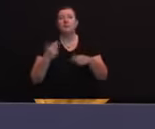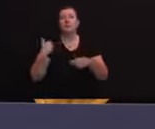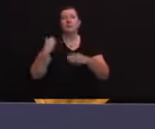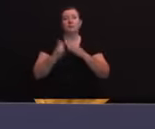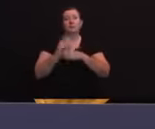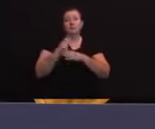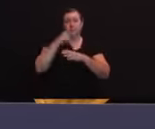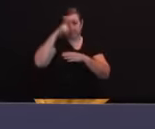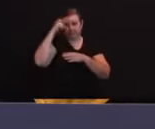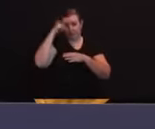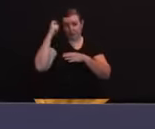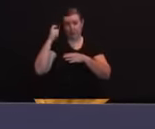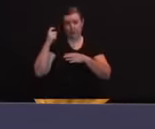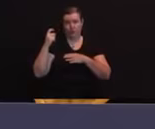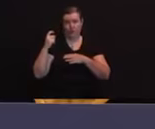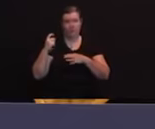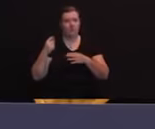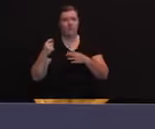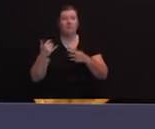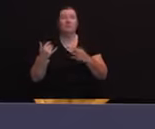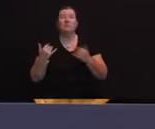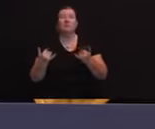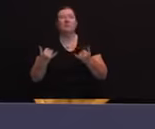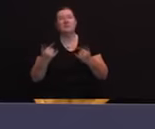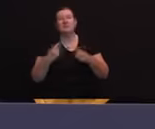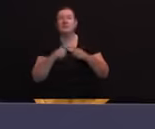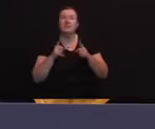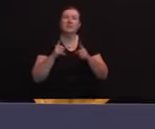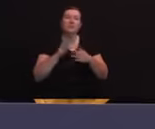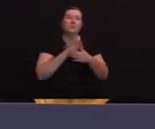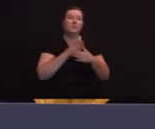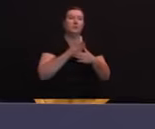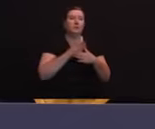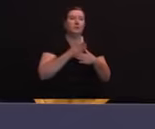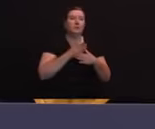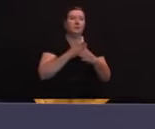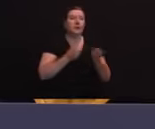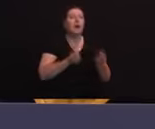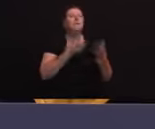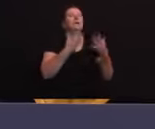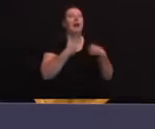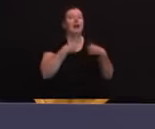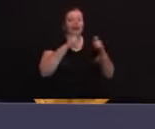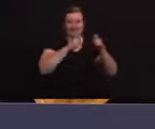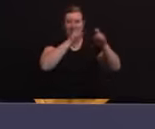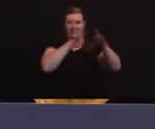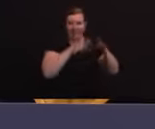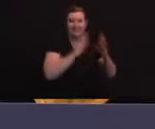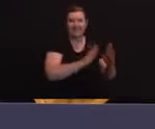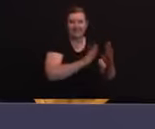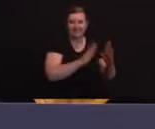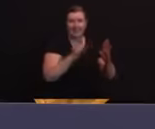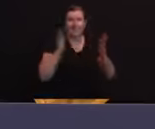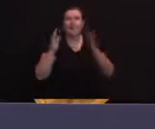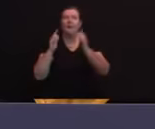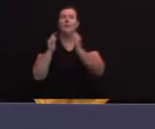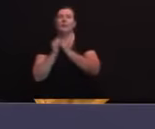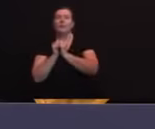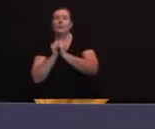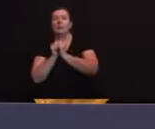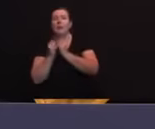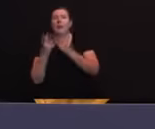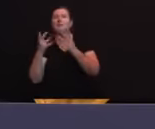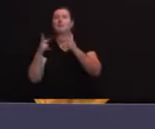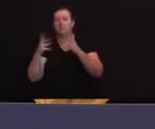There's a difference between what your capacity is versus how many people are demanding it. And so those are two different sides